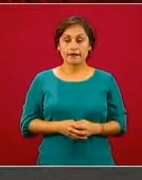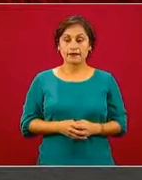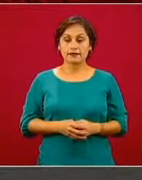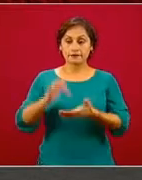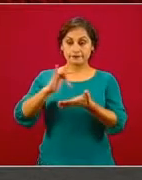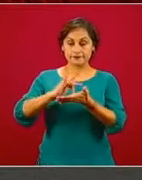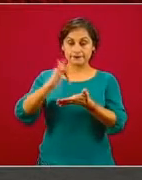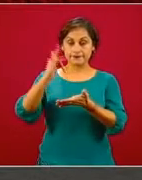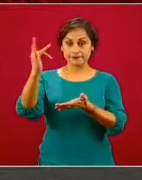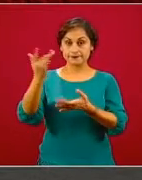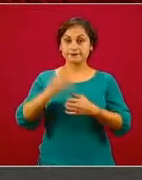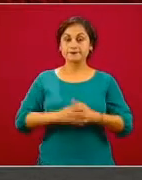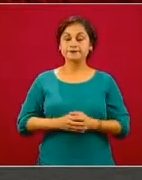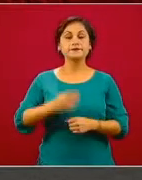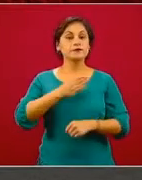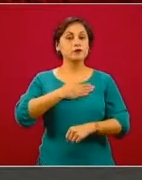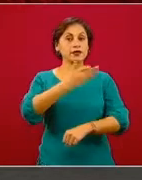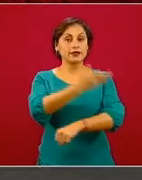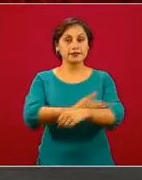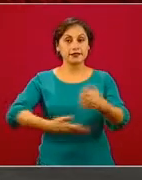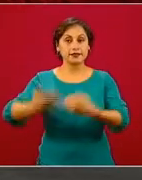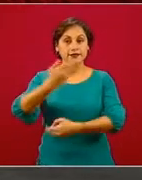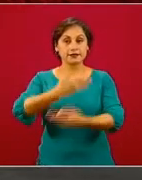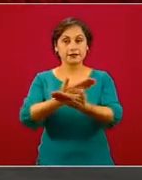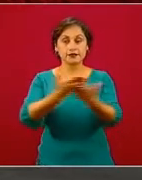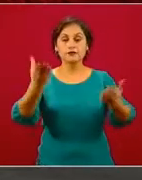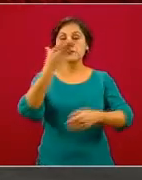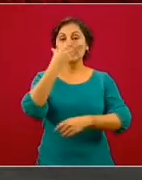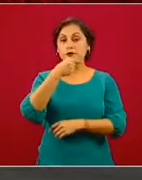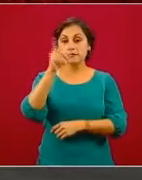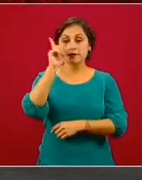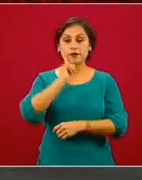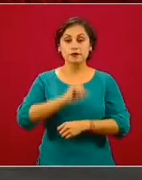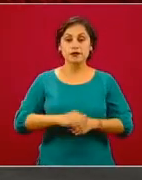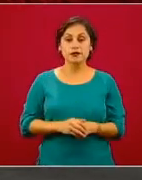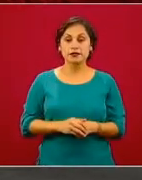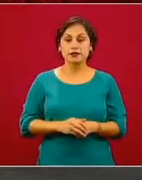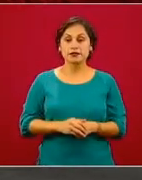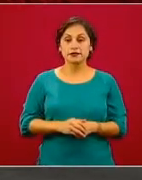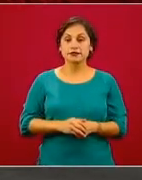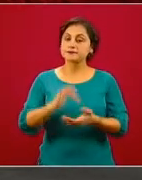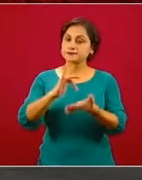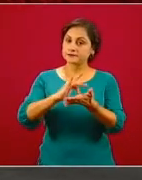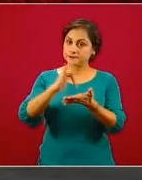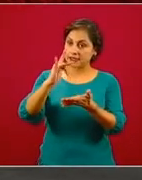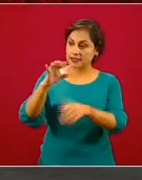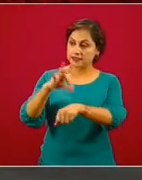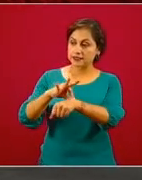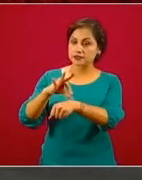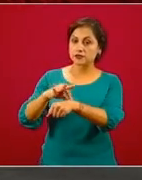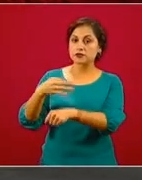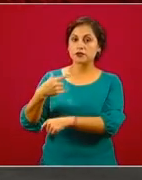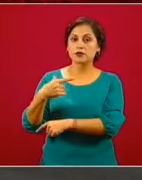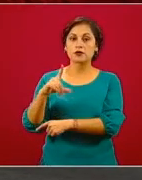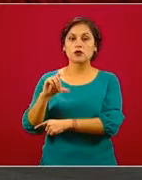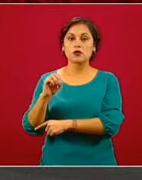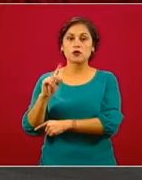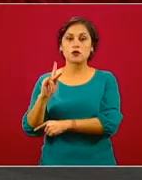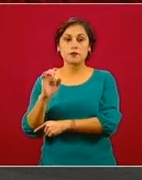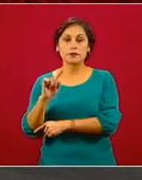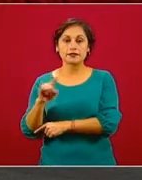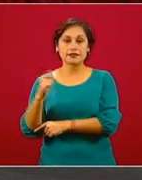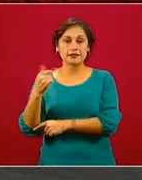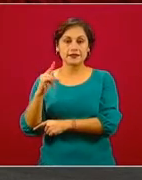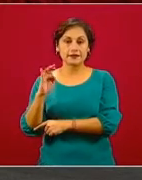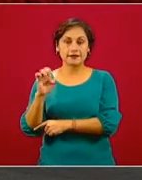Gracias. Muy buenas tardes a todas. Thank you. Good evening, everyone. Agradezco mucho al doctor López-Gatell la invitación el día de hoy. I